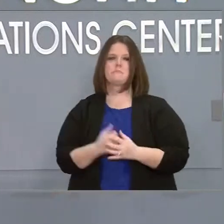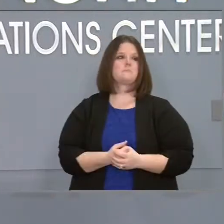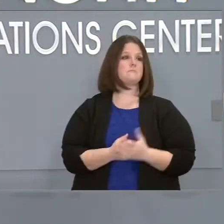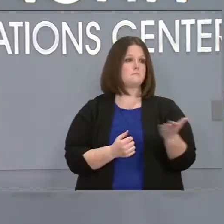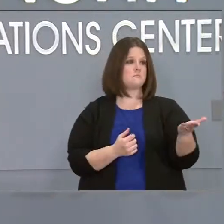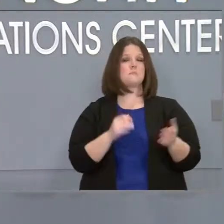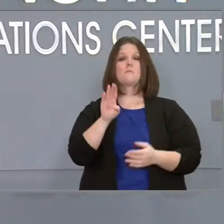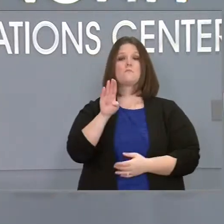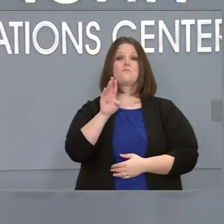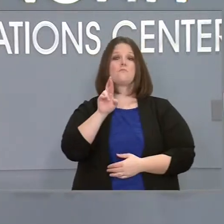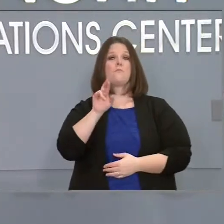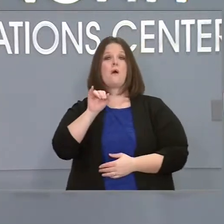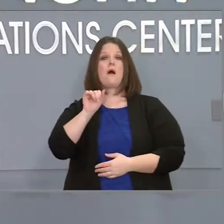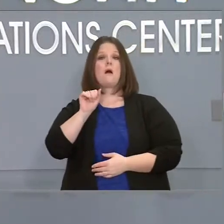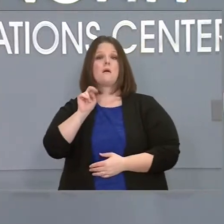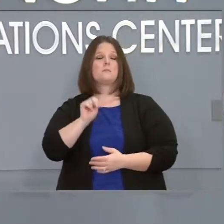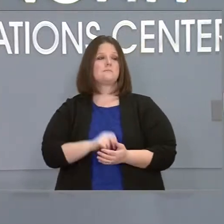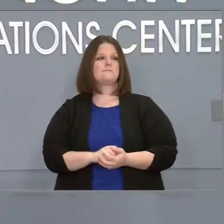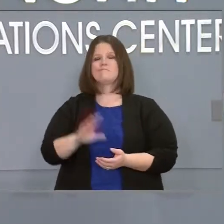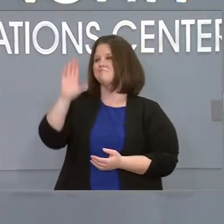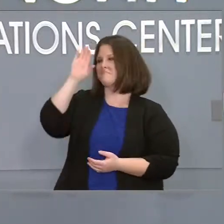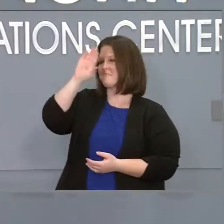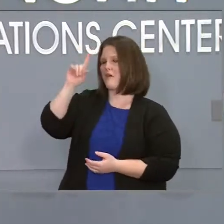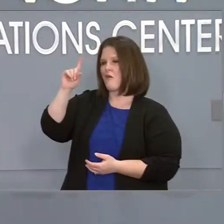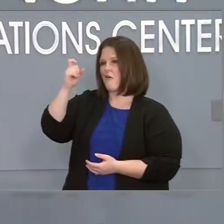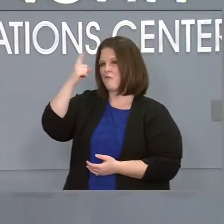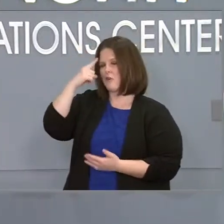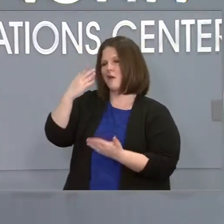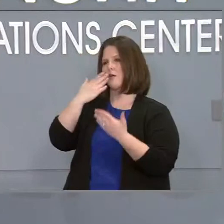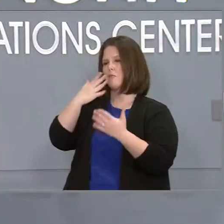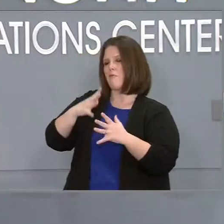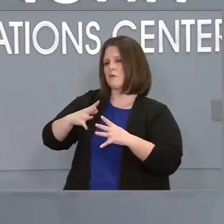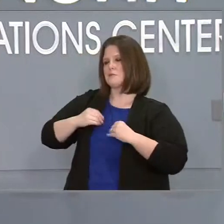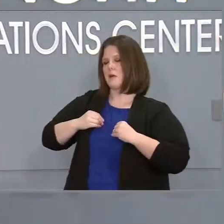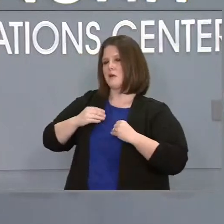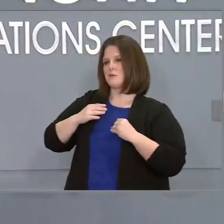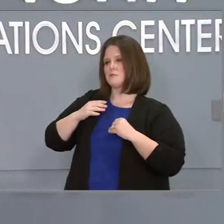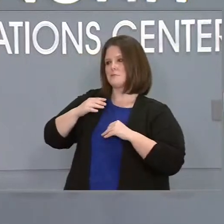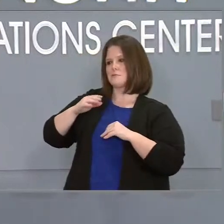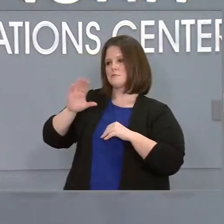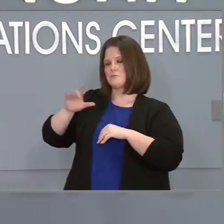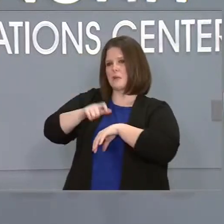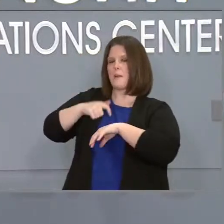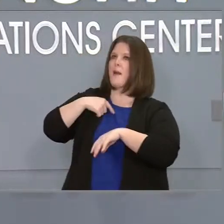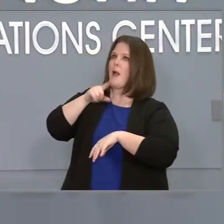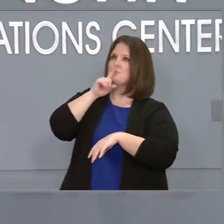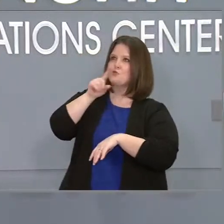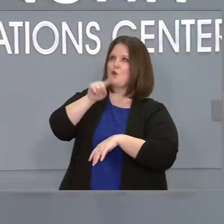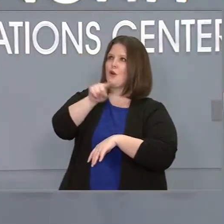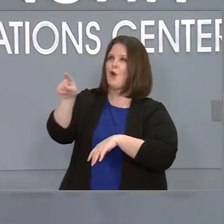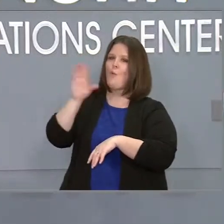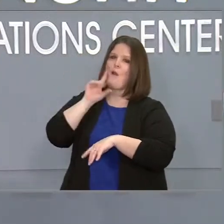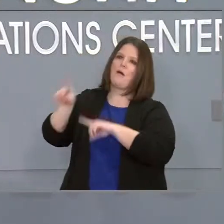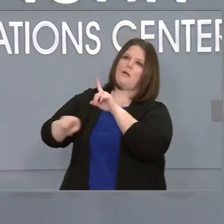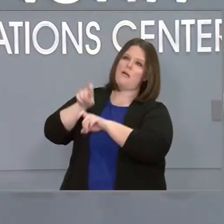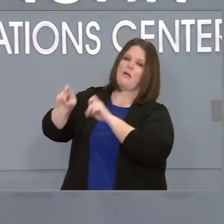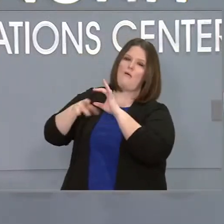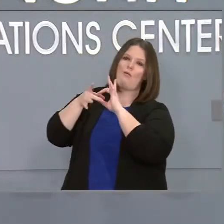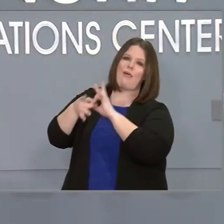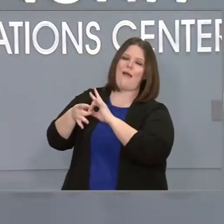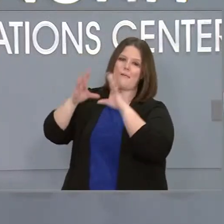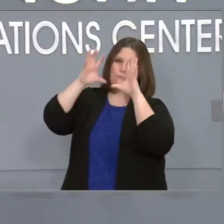Brian? Hi, Governor. Thanks for taking the time. I'm sure there's some presidential questions I'll let other people get to for